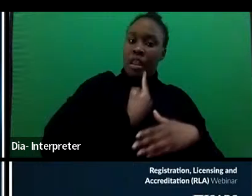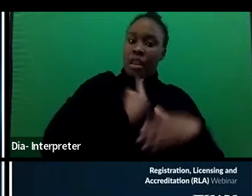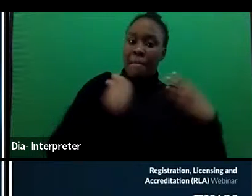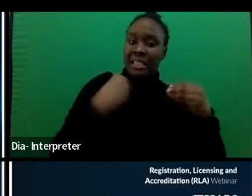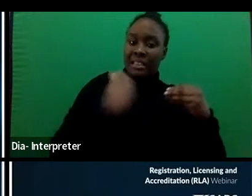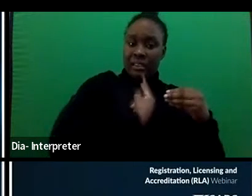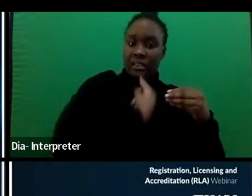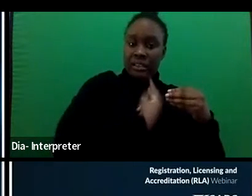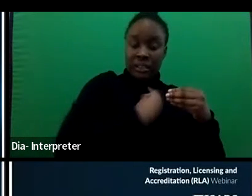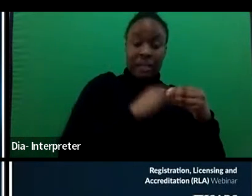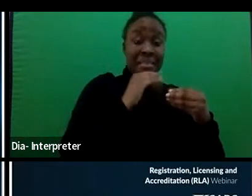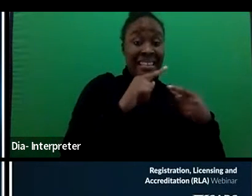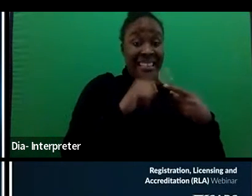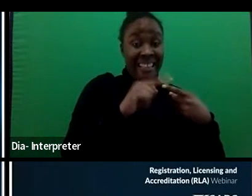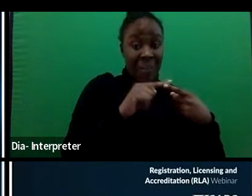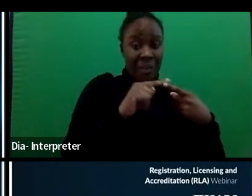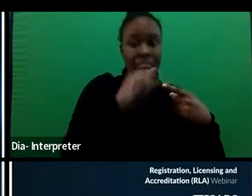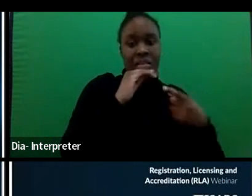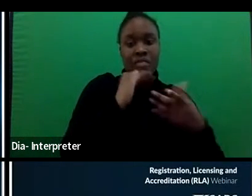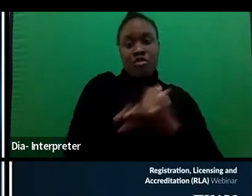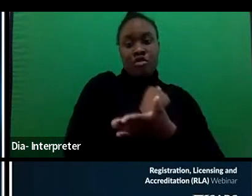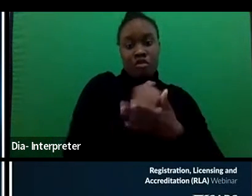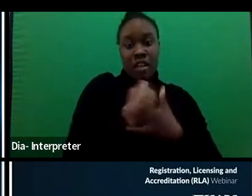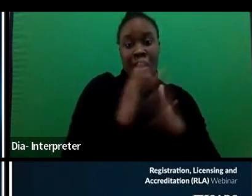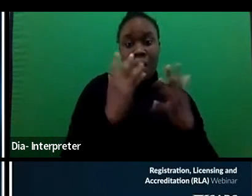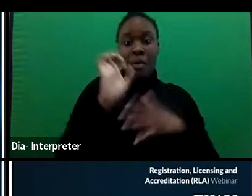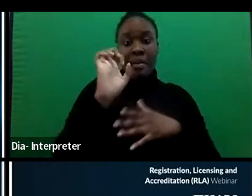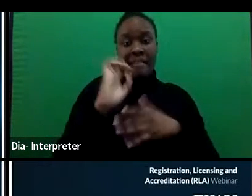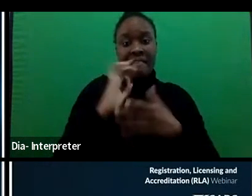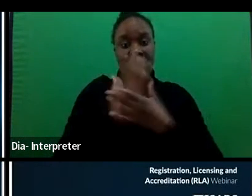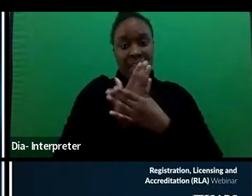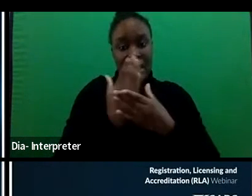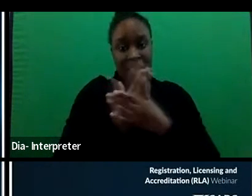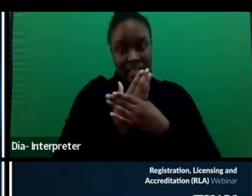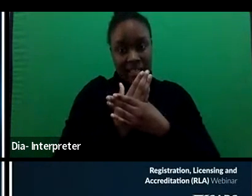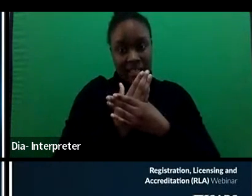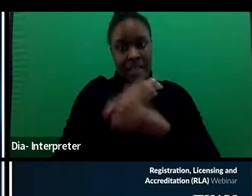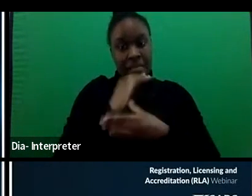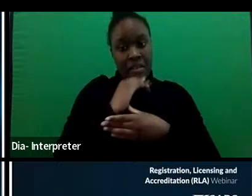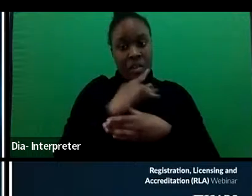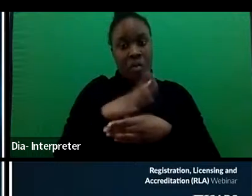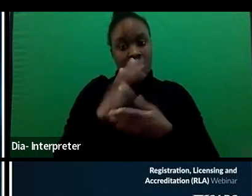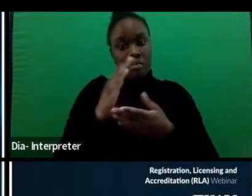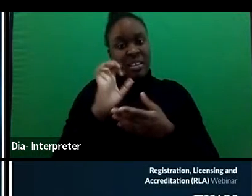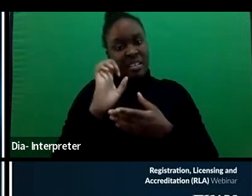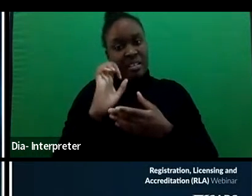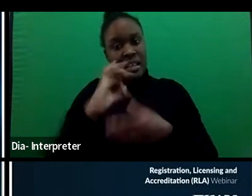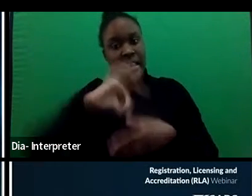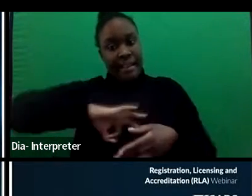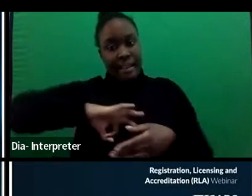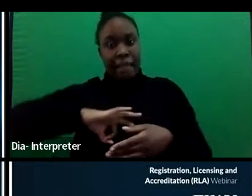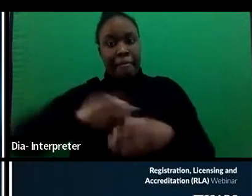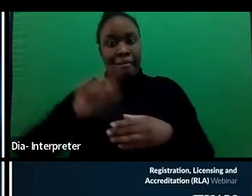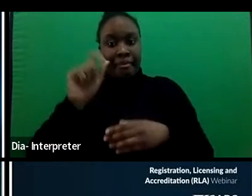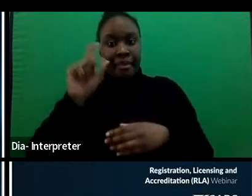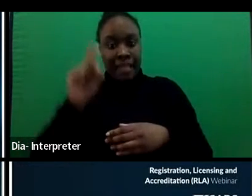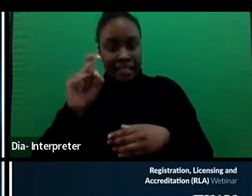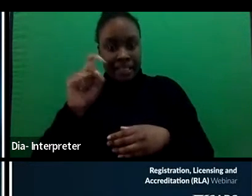So for that one, you need to register through e-filing if you want to register for income tax, or visit